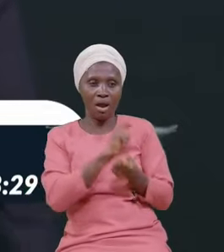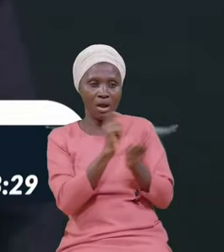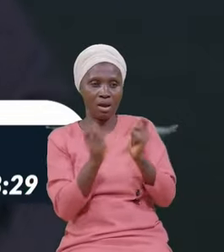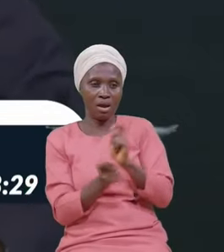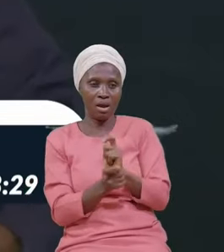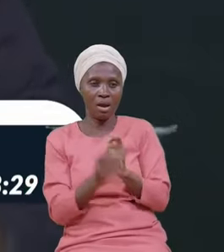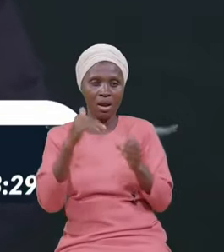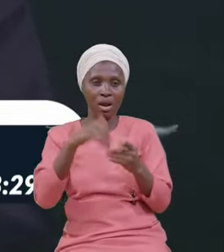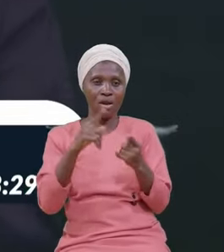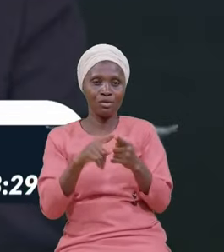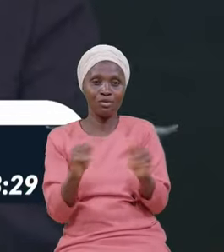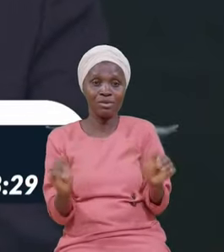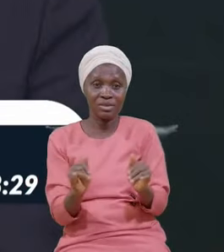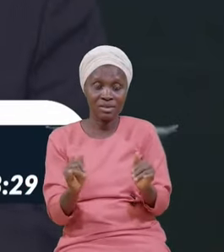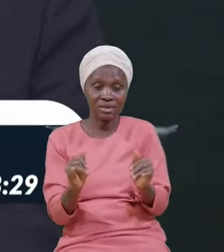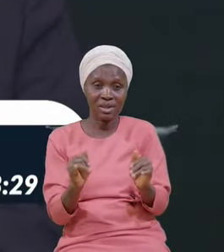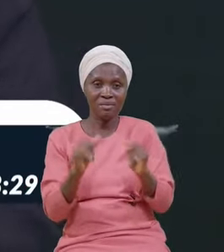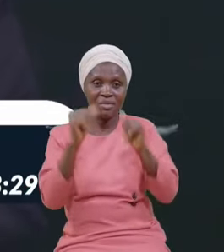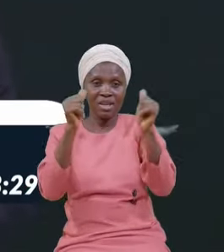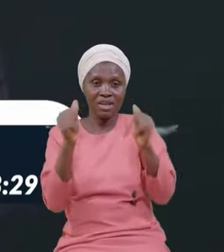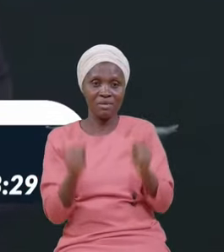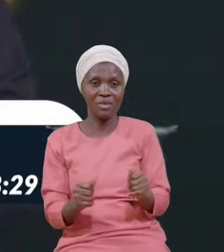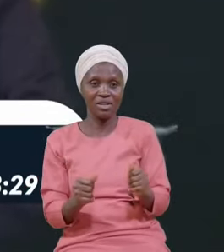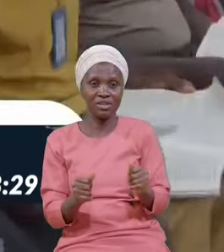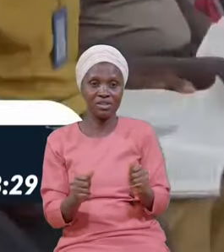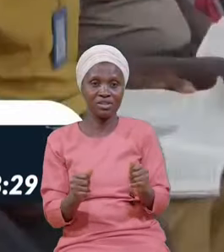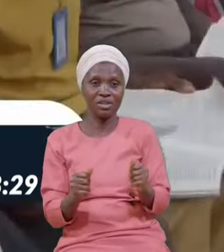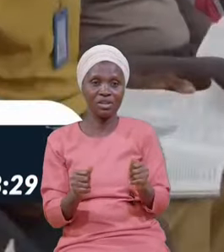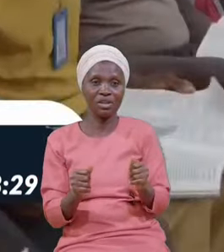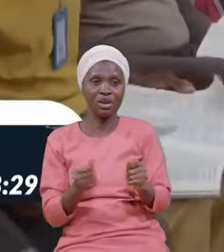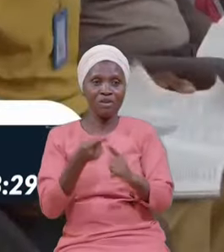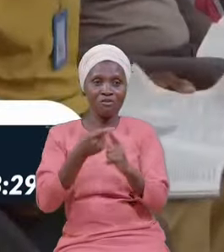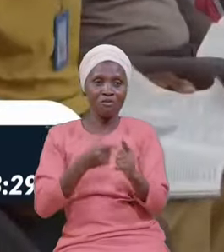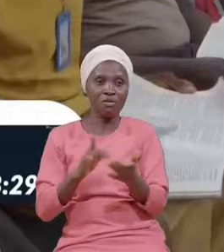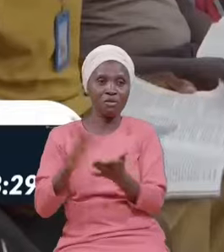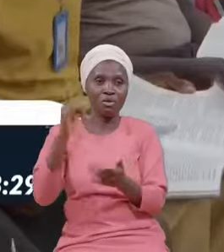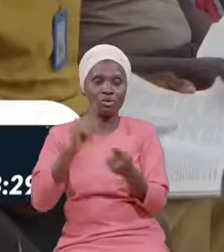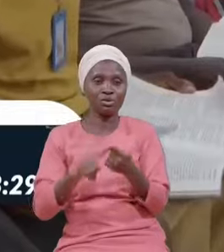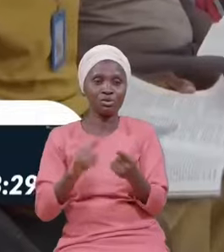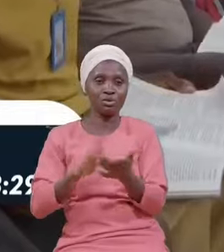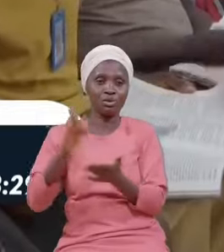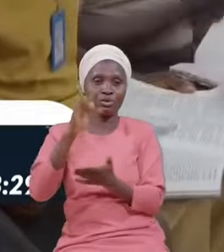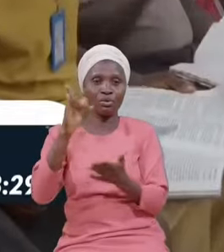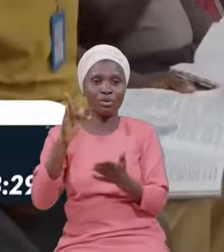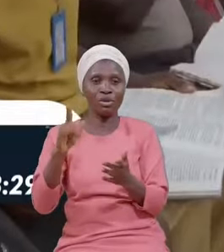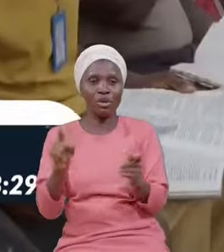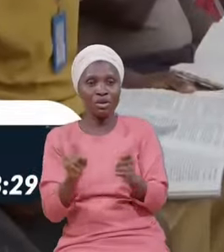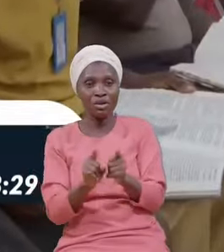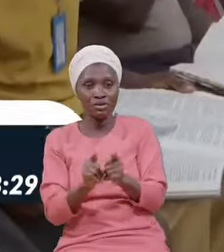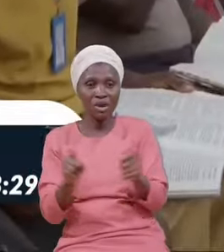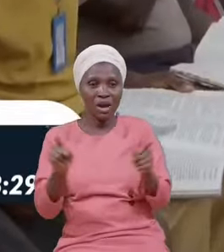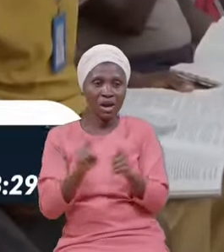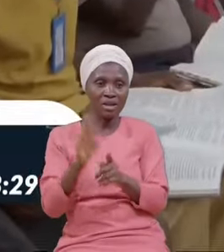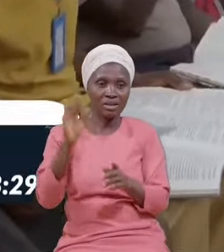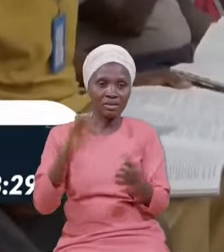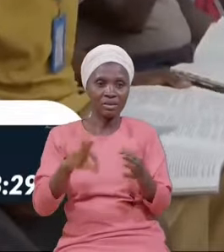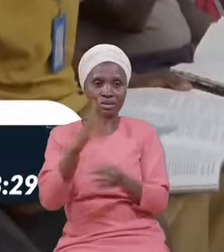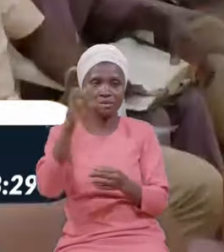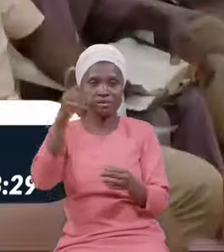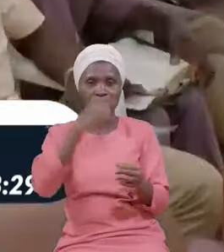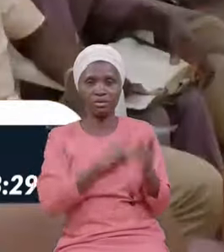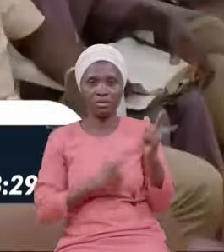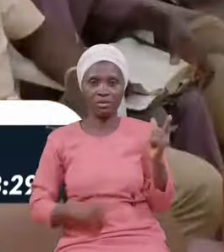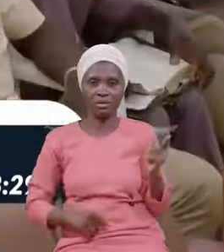glory you'll be going up you're not go down you'll be going forward you're not going